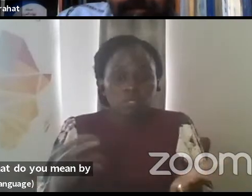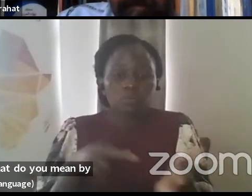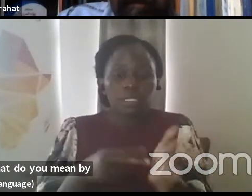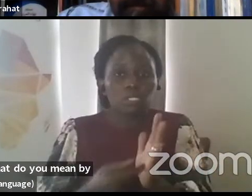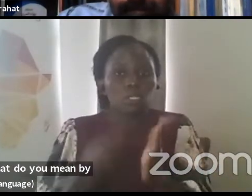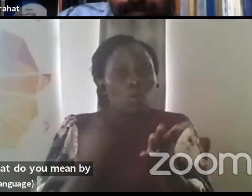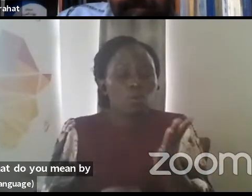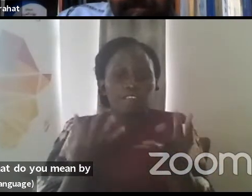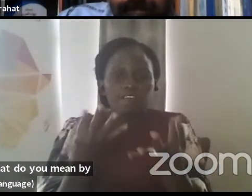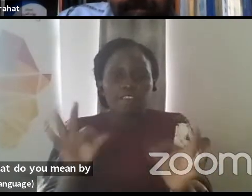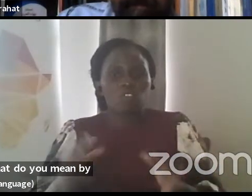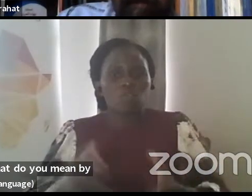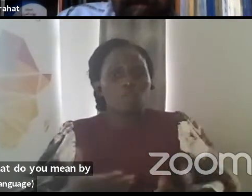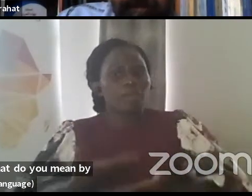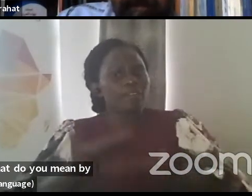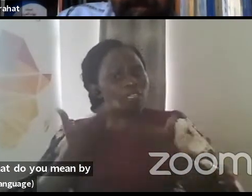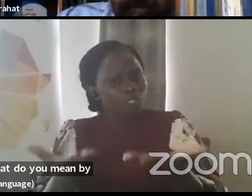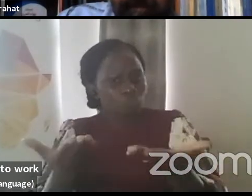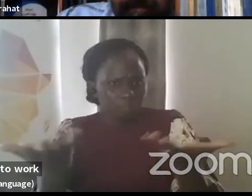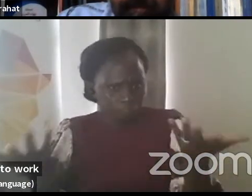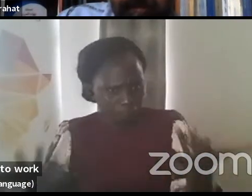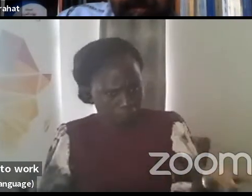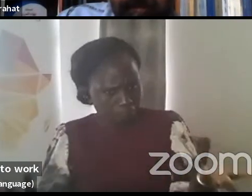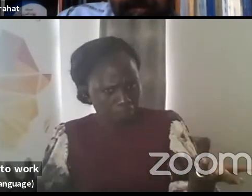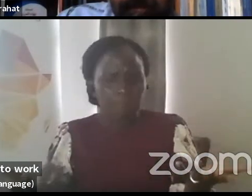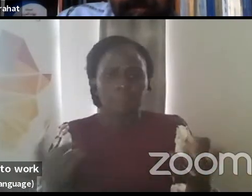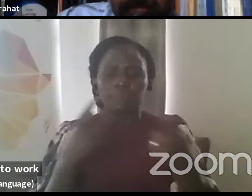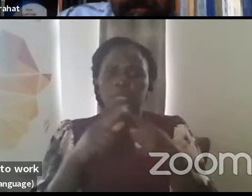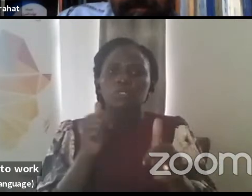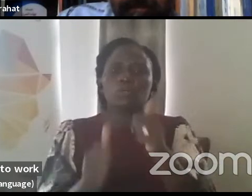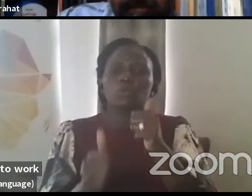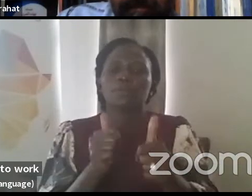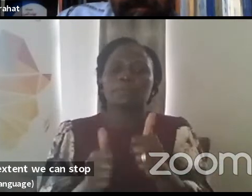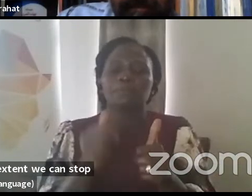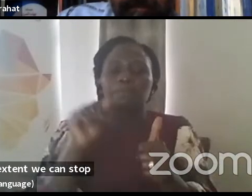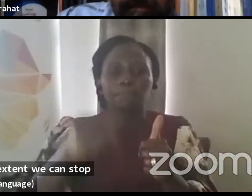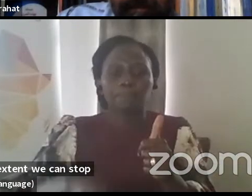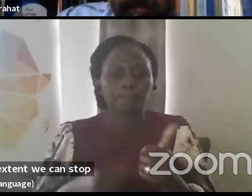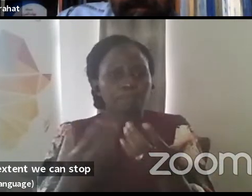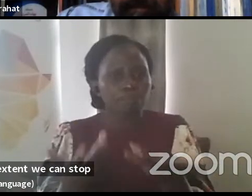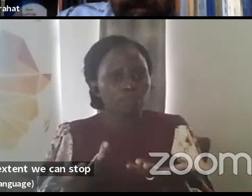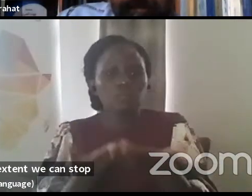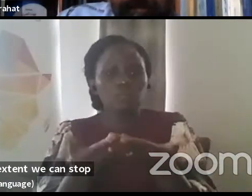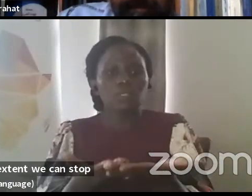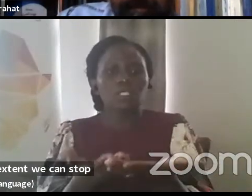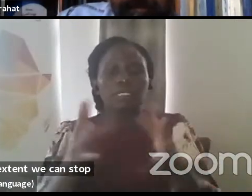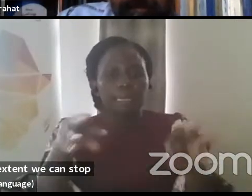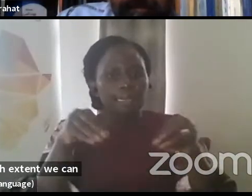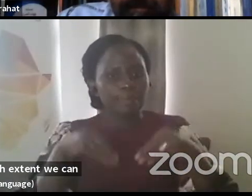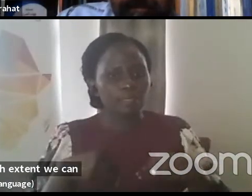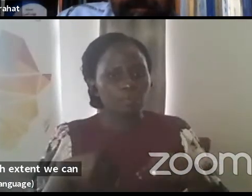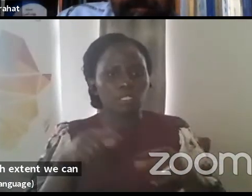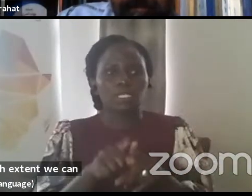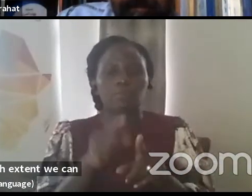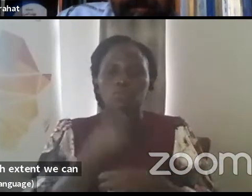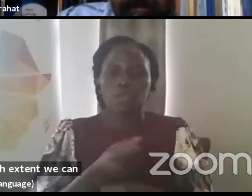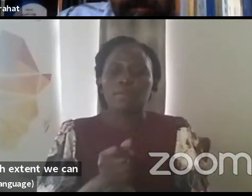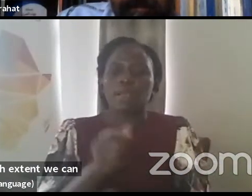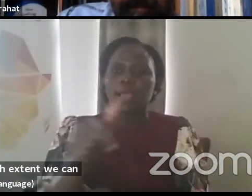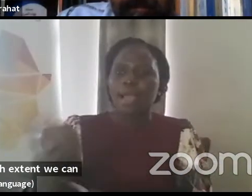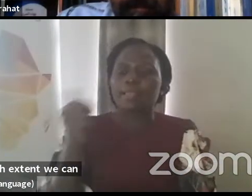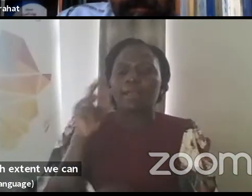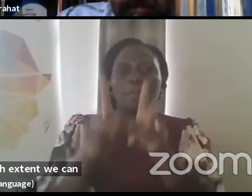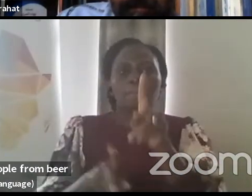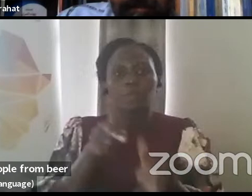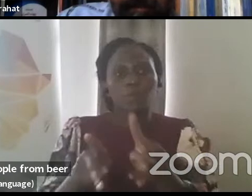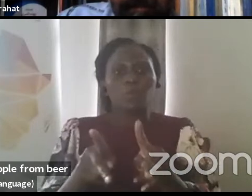online, to which extent we can accept, to which extent we also protect other people from